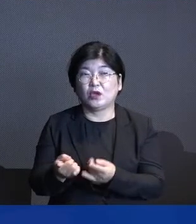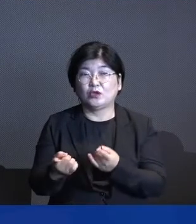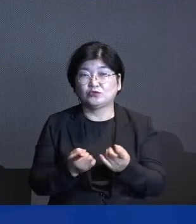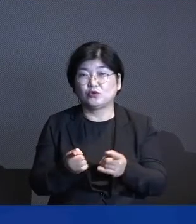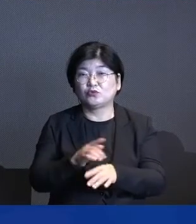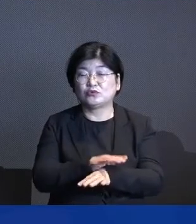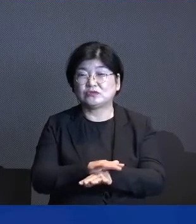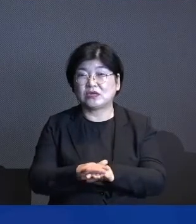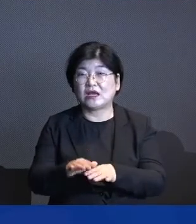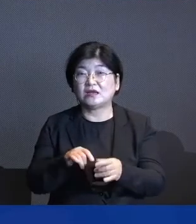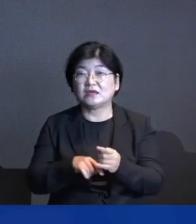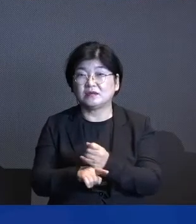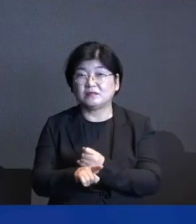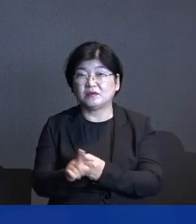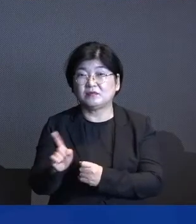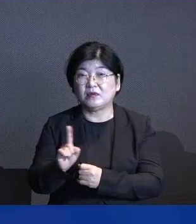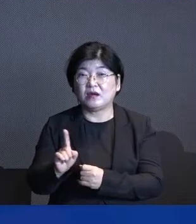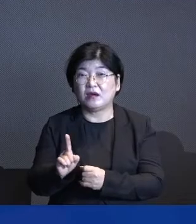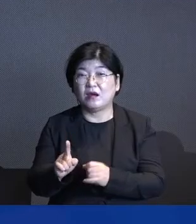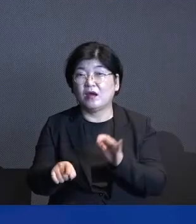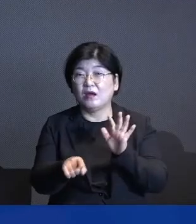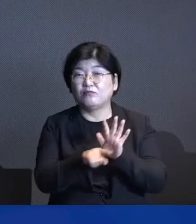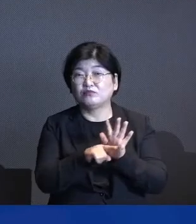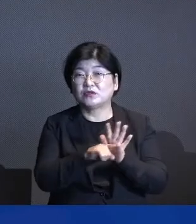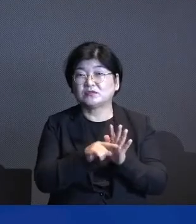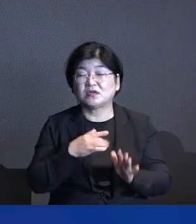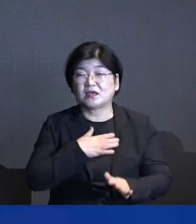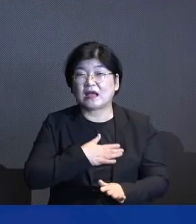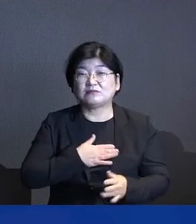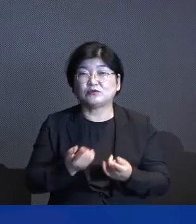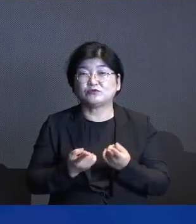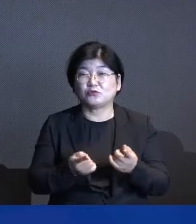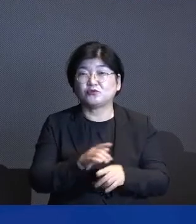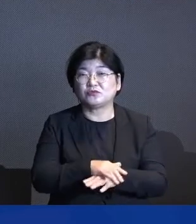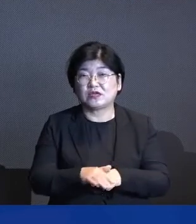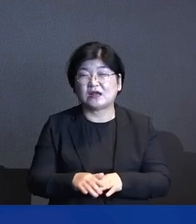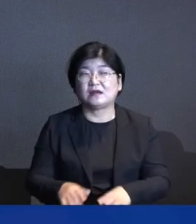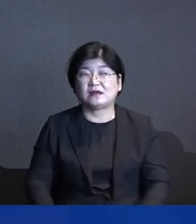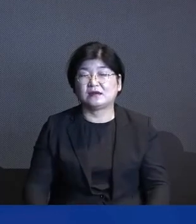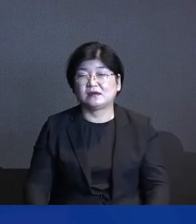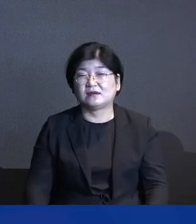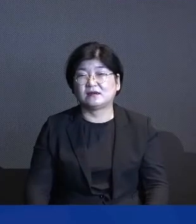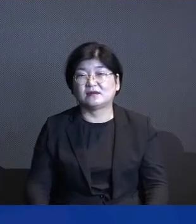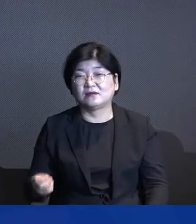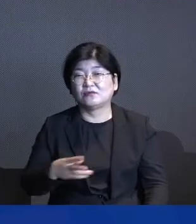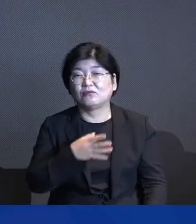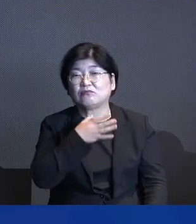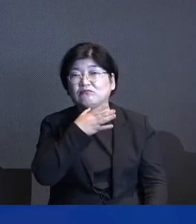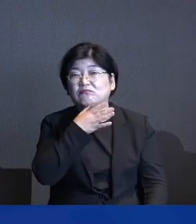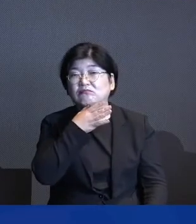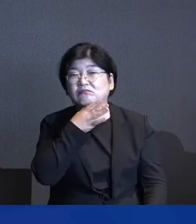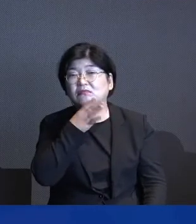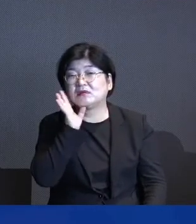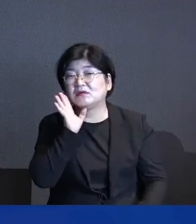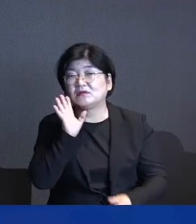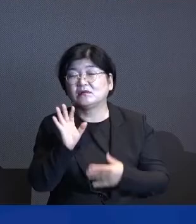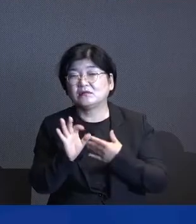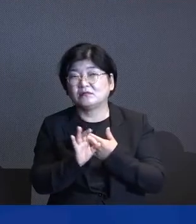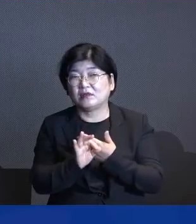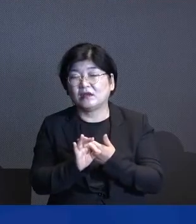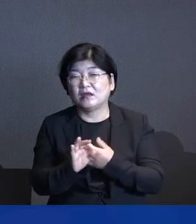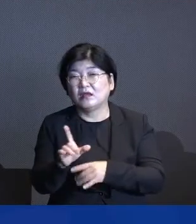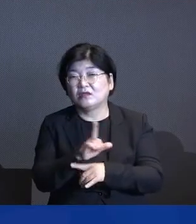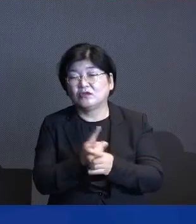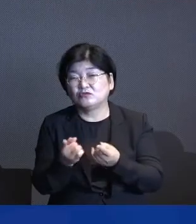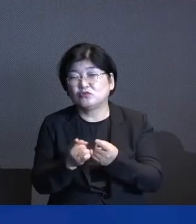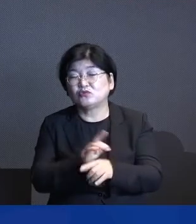the mental health in the senior citizens, just like you see it here. So